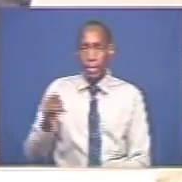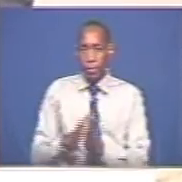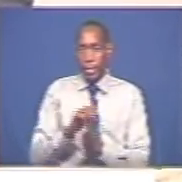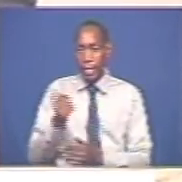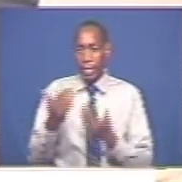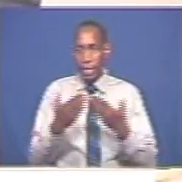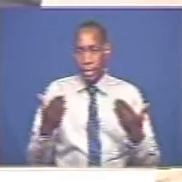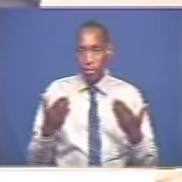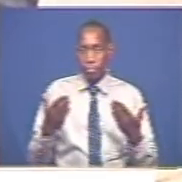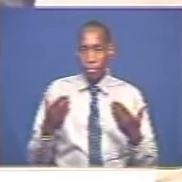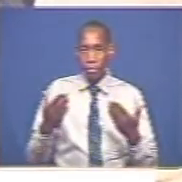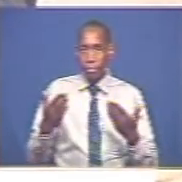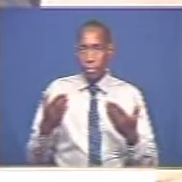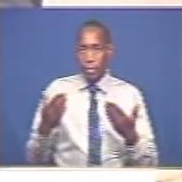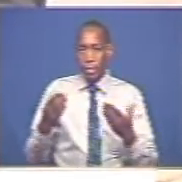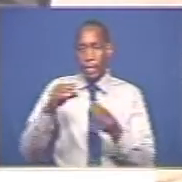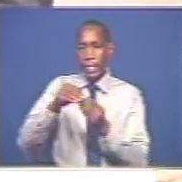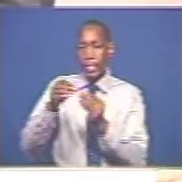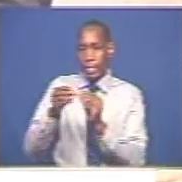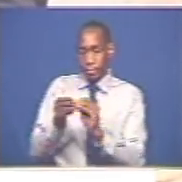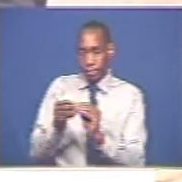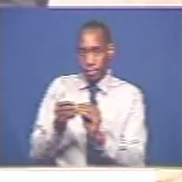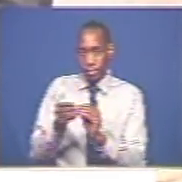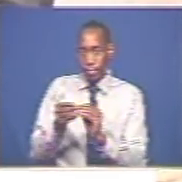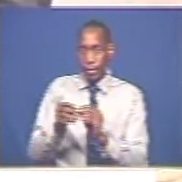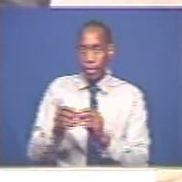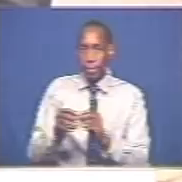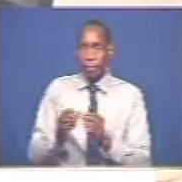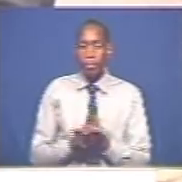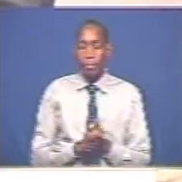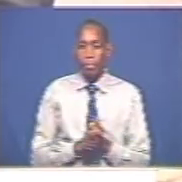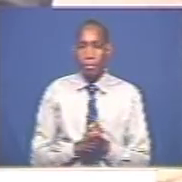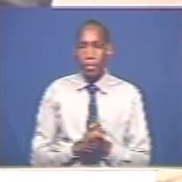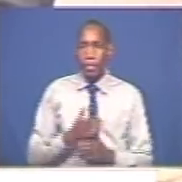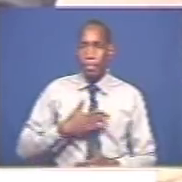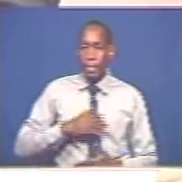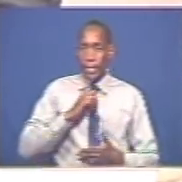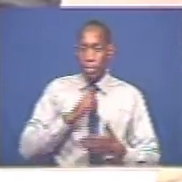that are creative. And so, like, the personality, I think, is one of the things that I would say